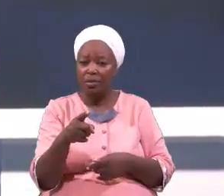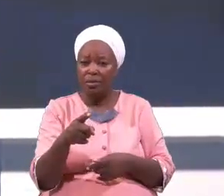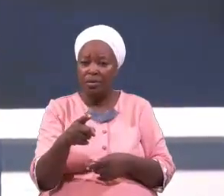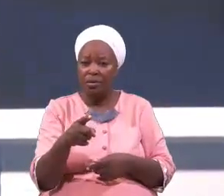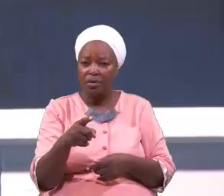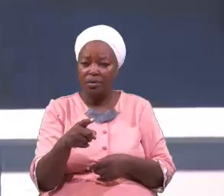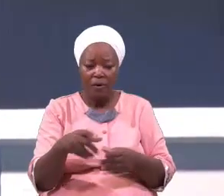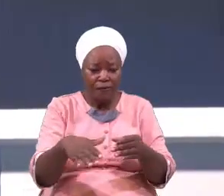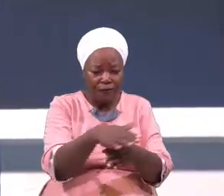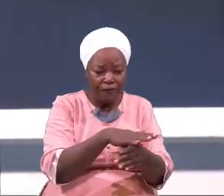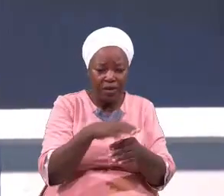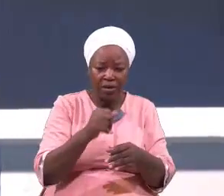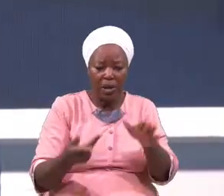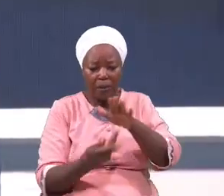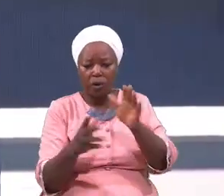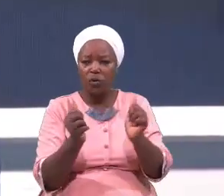fill the pot with water.